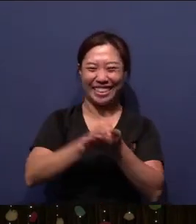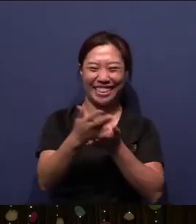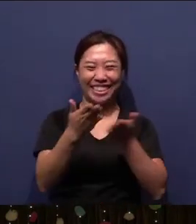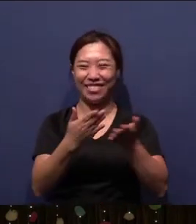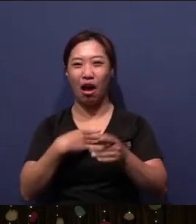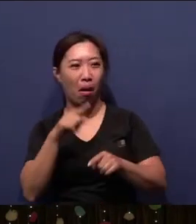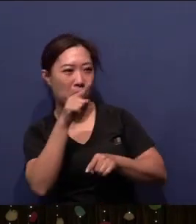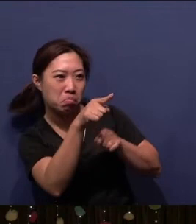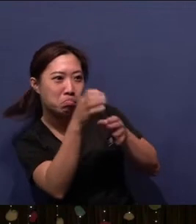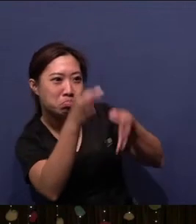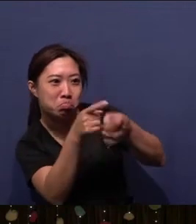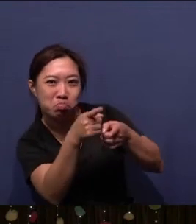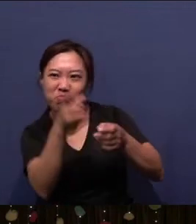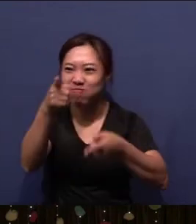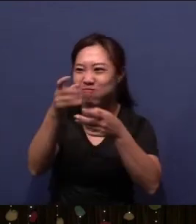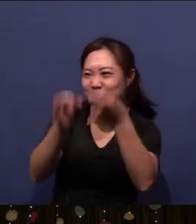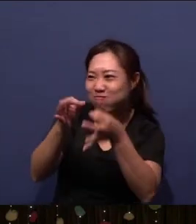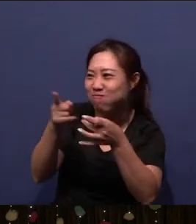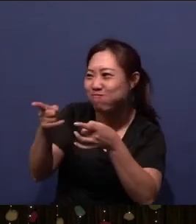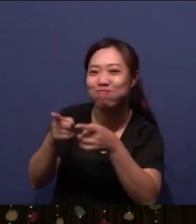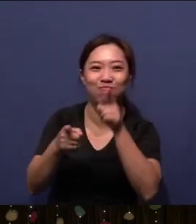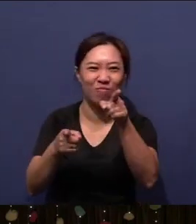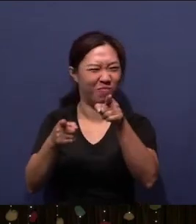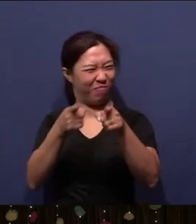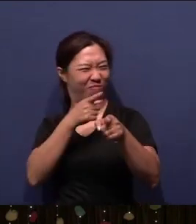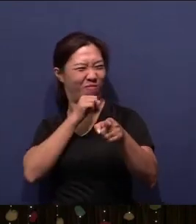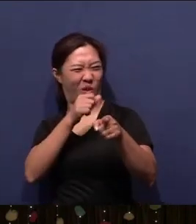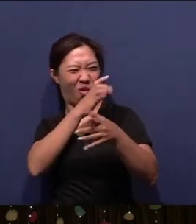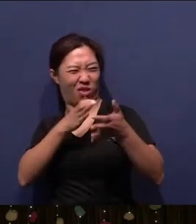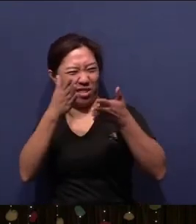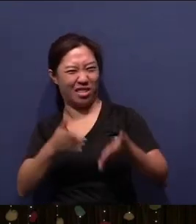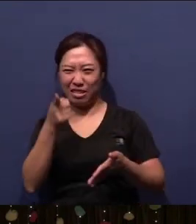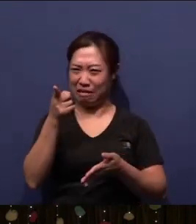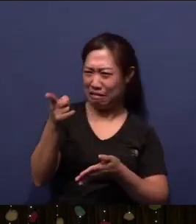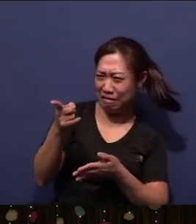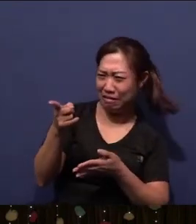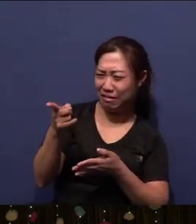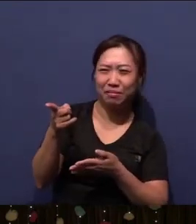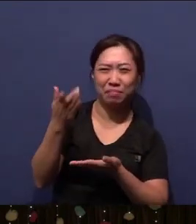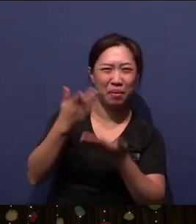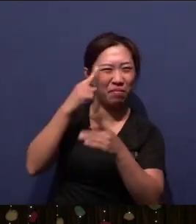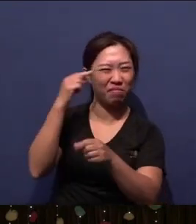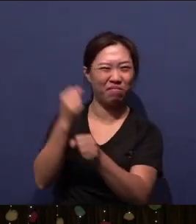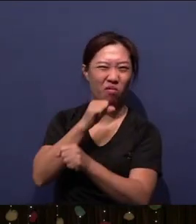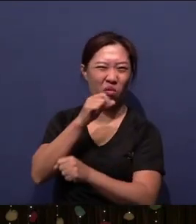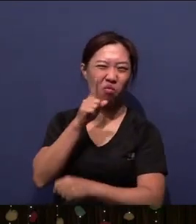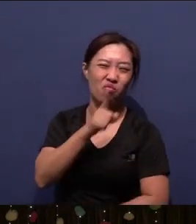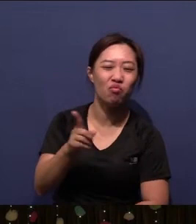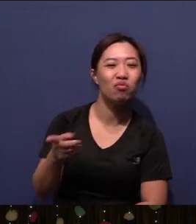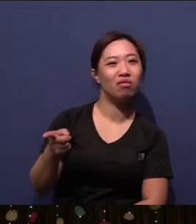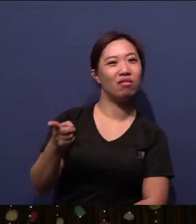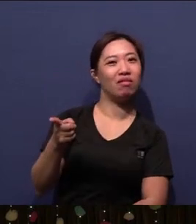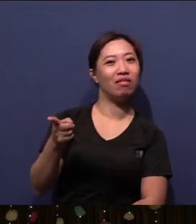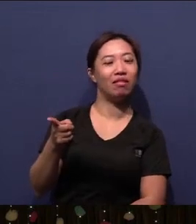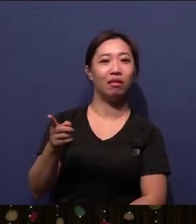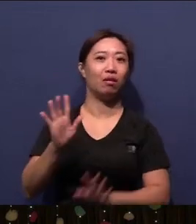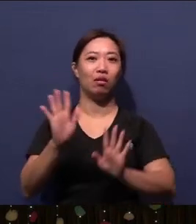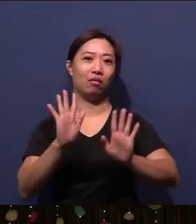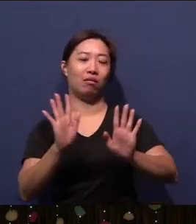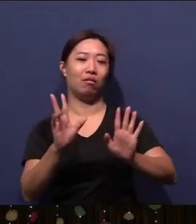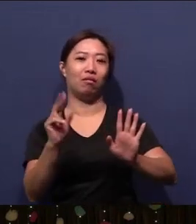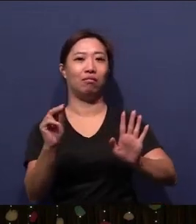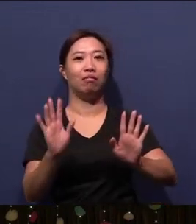go and start judging, hey, this person, maybe he's not a Christian, or this person, his faith is not genuine. We don't want to go out and